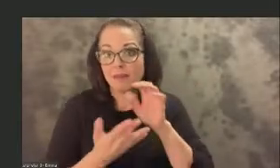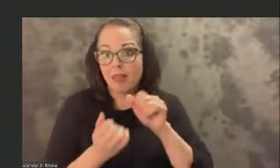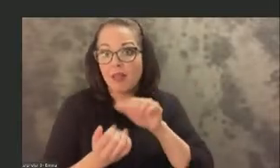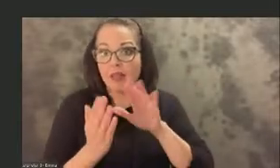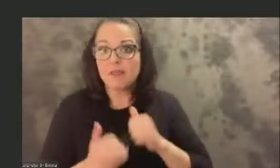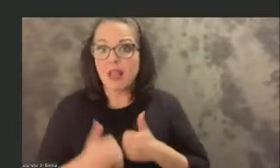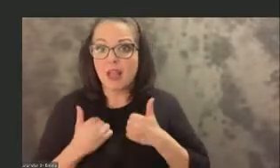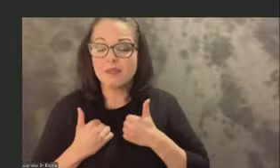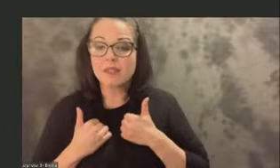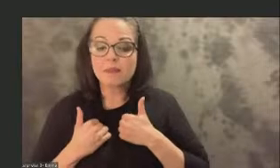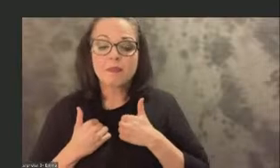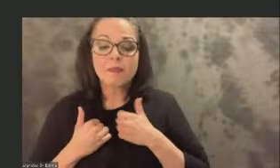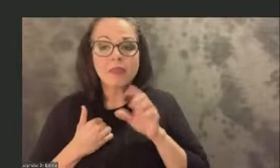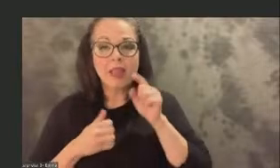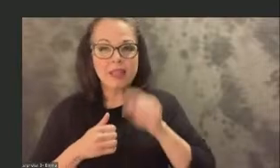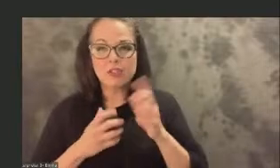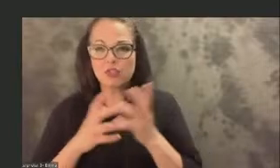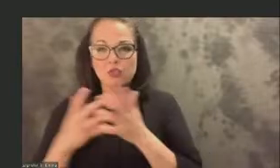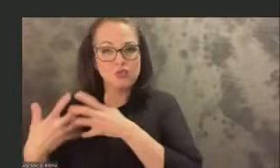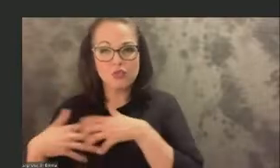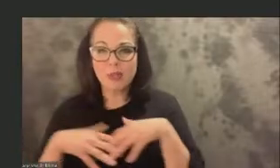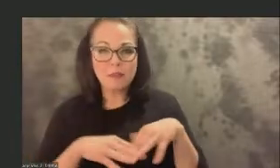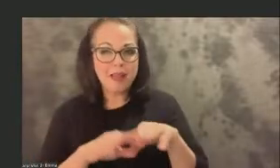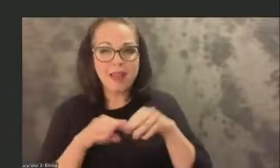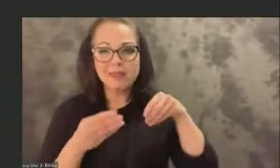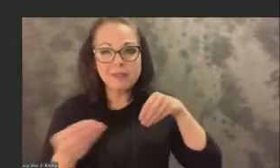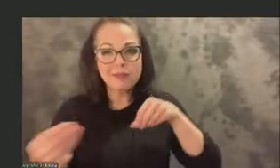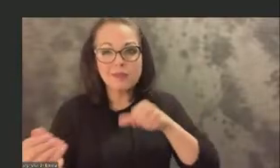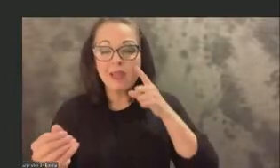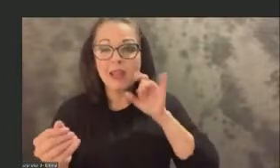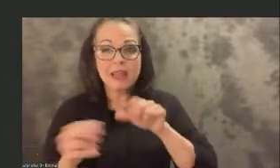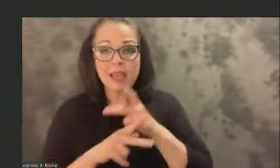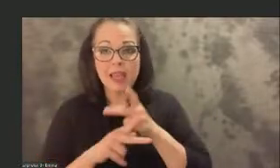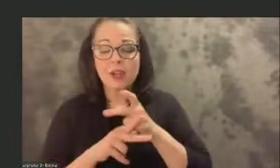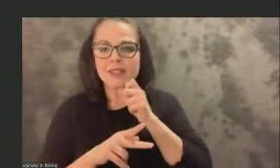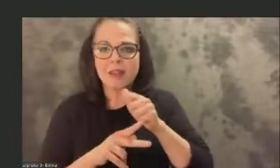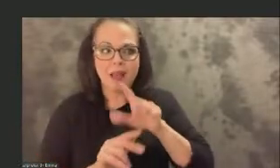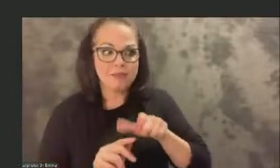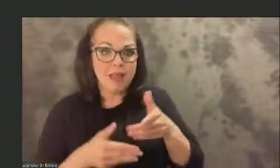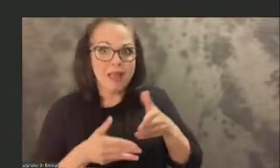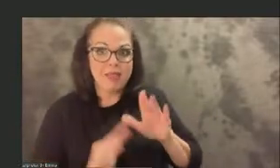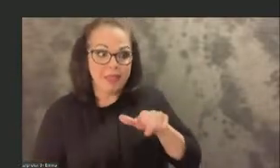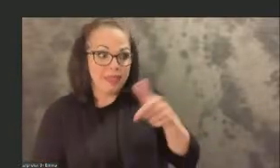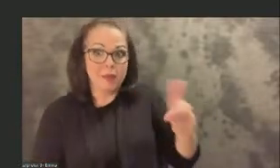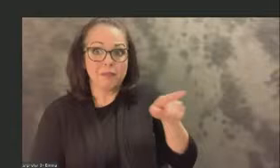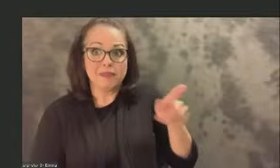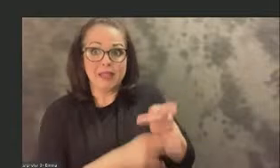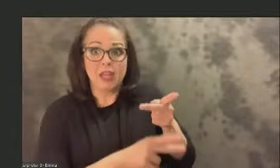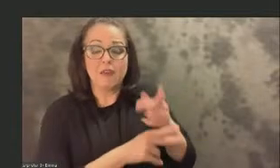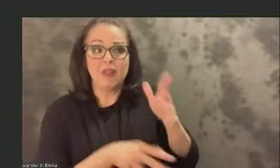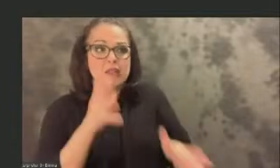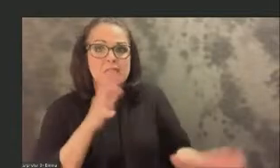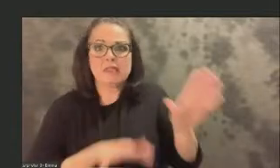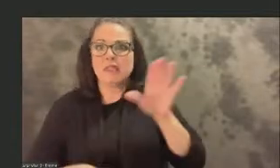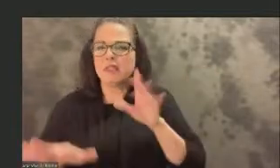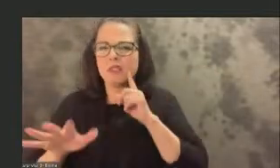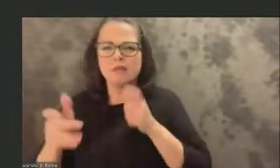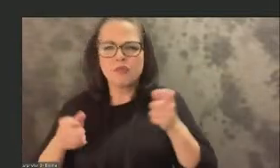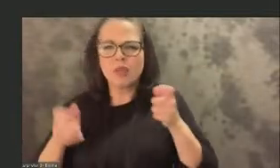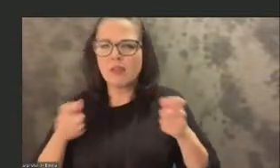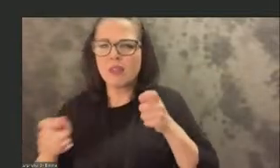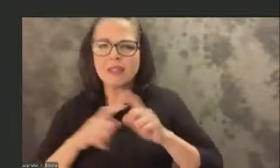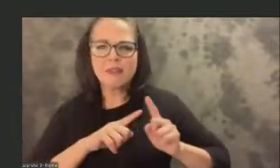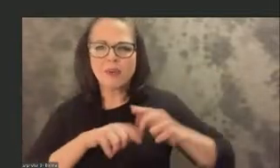streamlined care so that individual patients are not left to coordinate their own care by juggling multiple referrals. That can